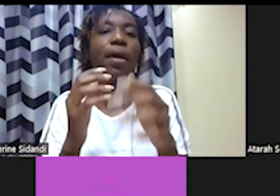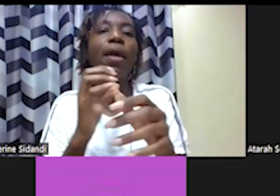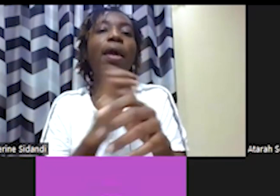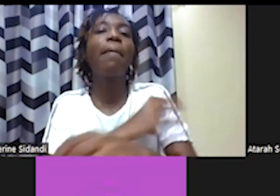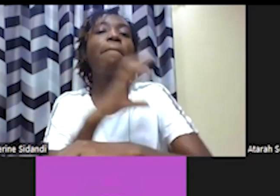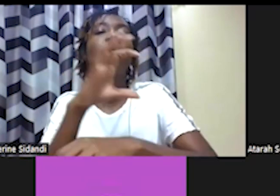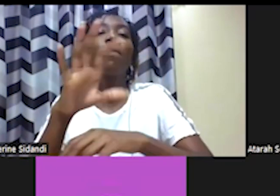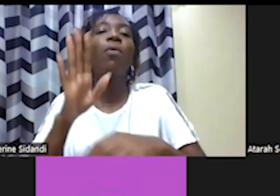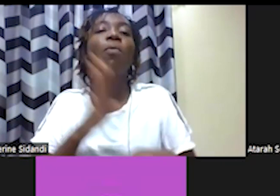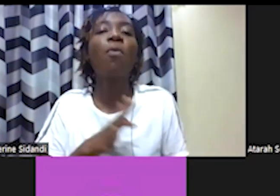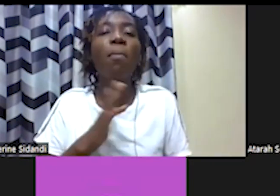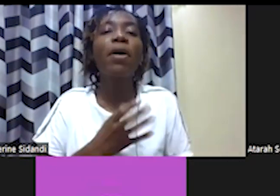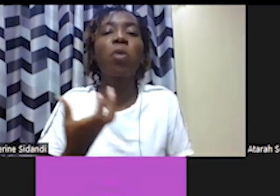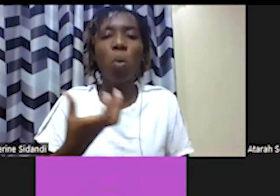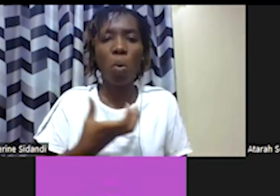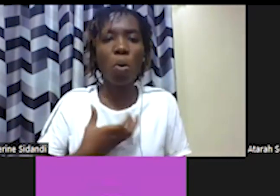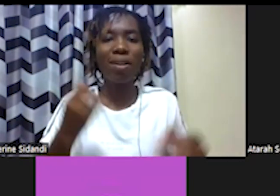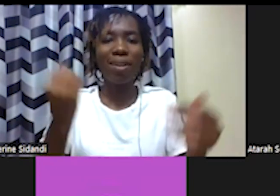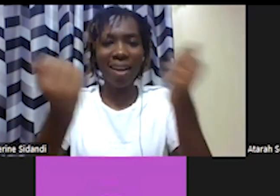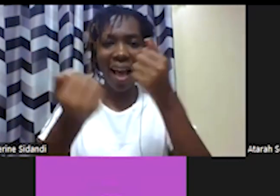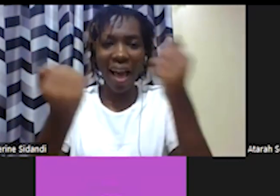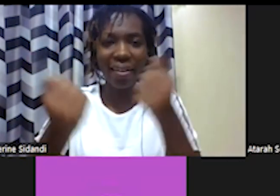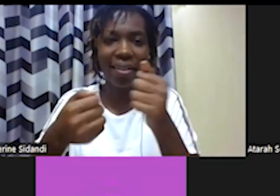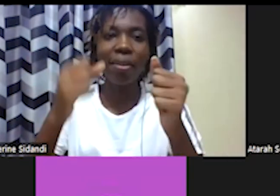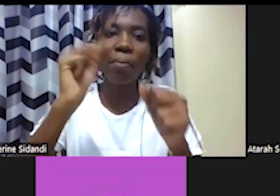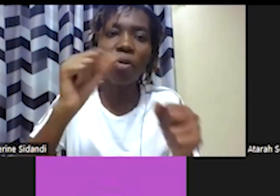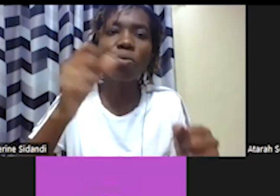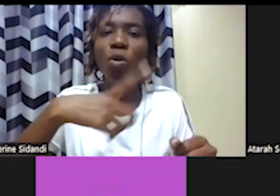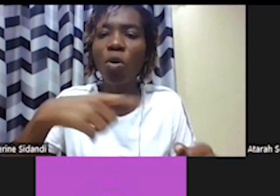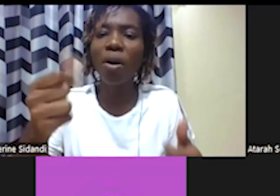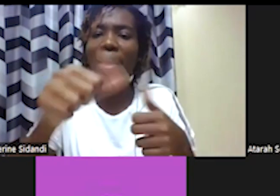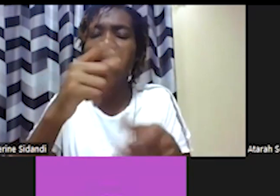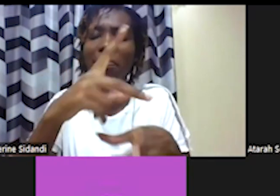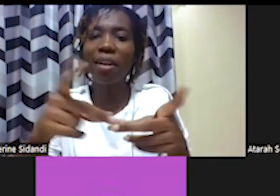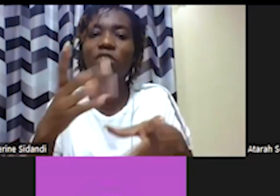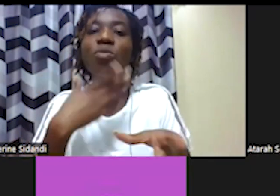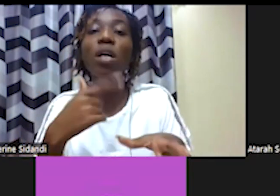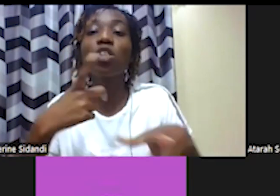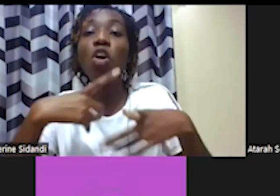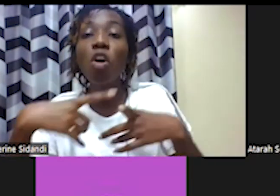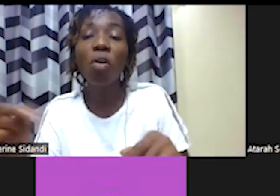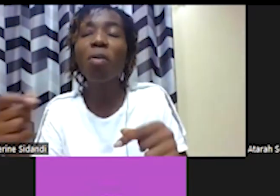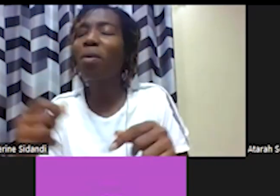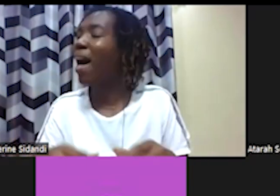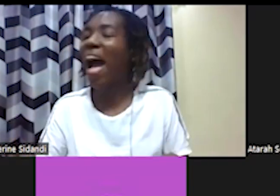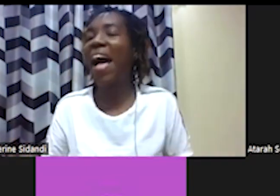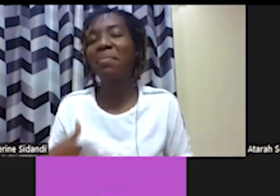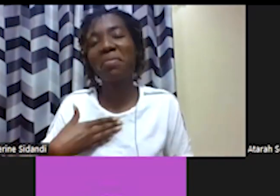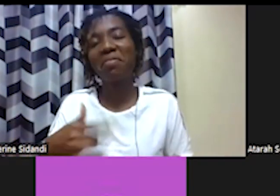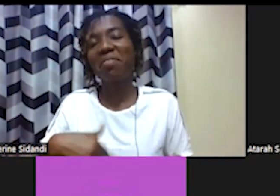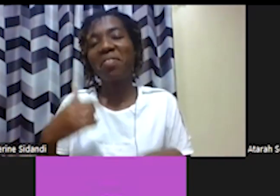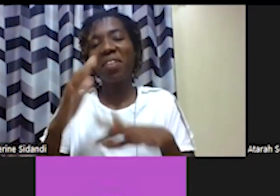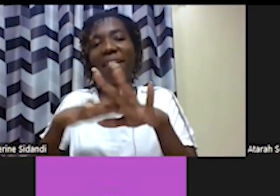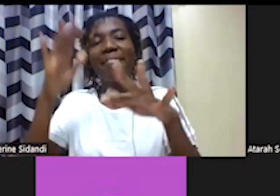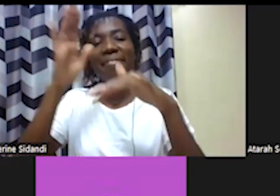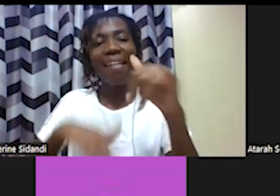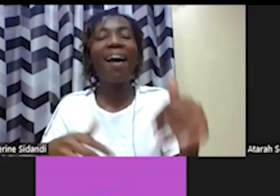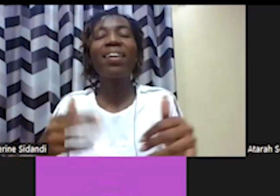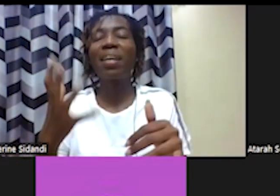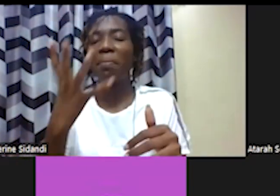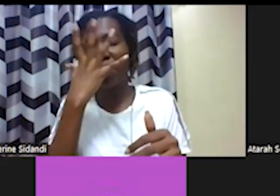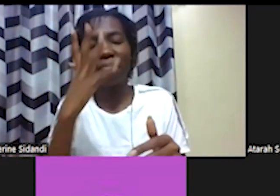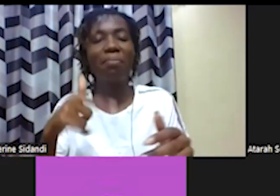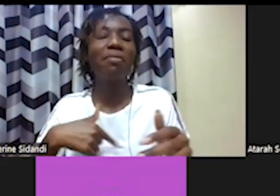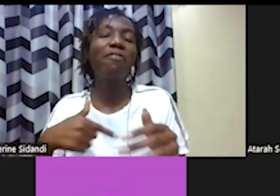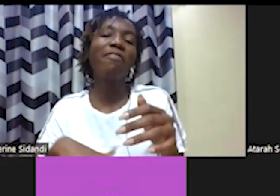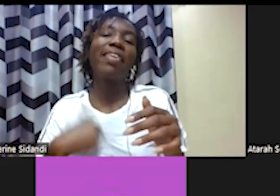having my own car, being able to go where I want to go was greater than the embarrassment, the stigmatization that I